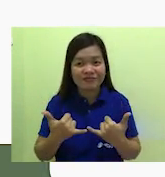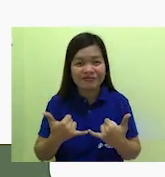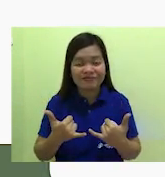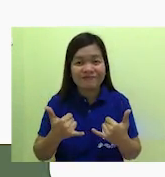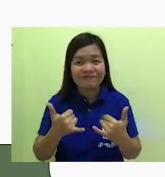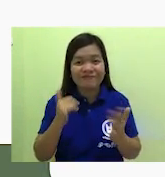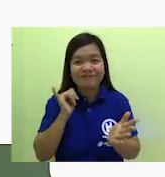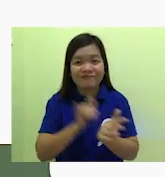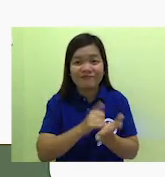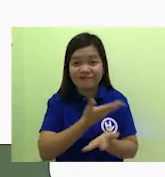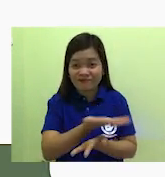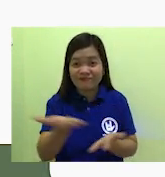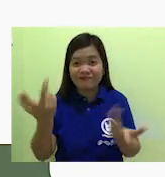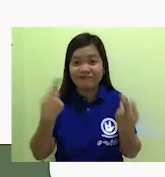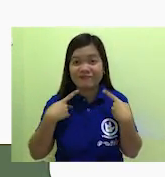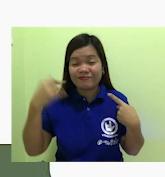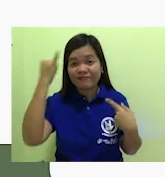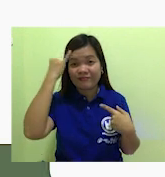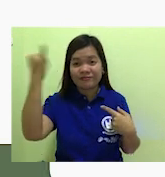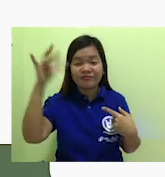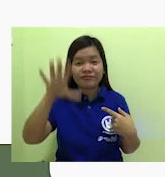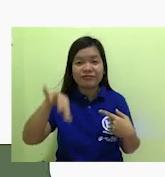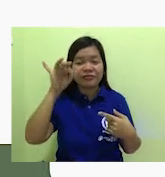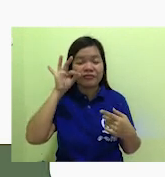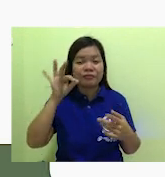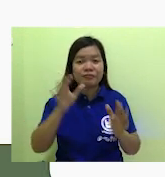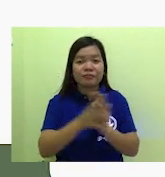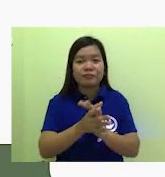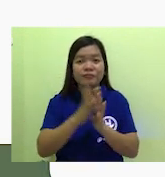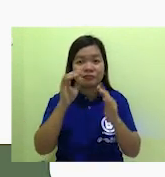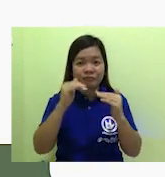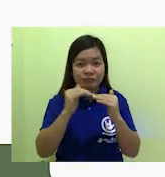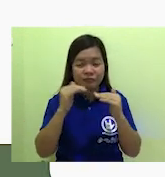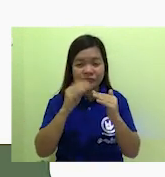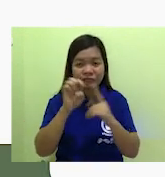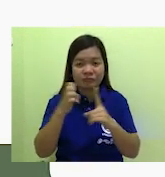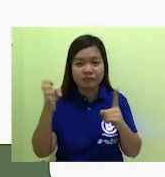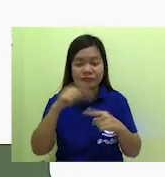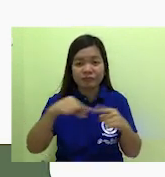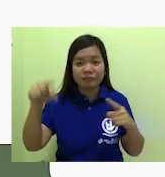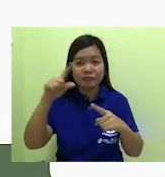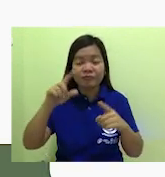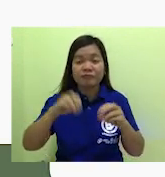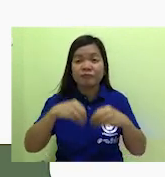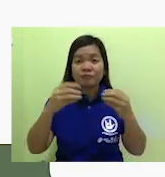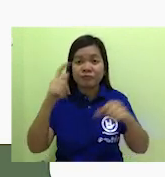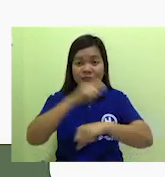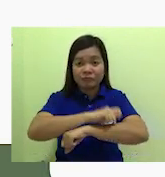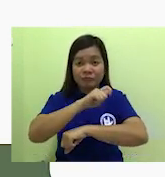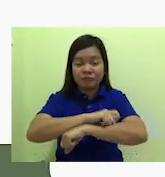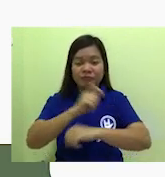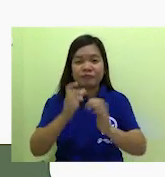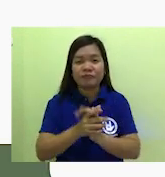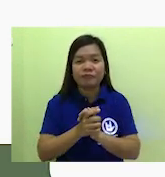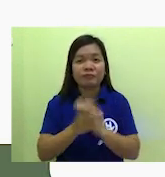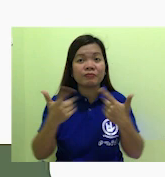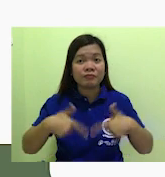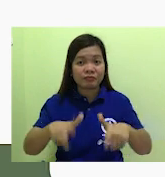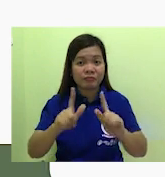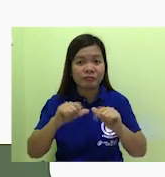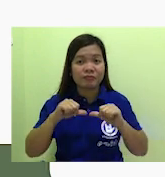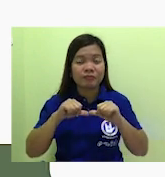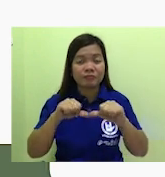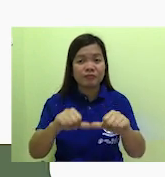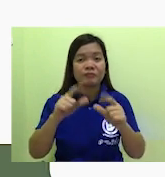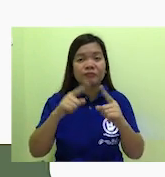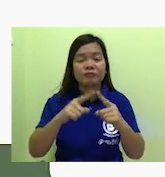Now that you have an idea of finding the equation of a quadratic function given the table of values, let